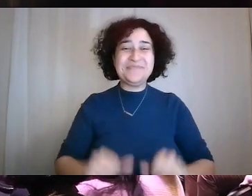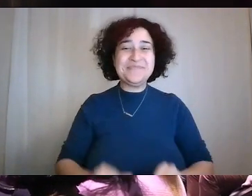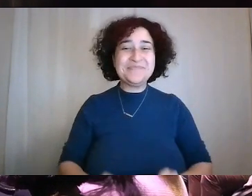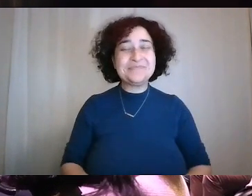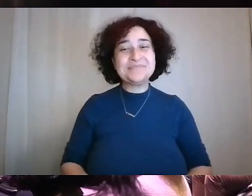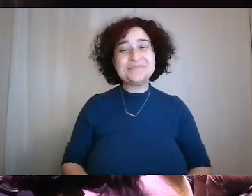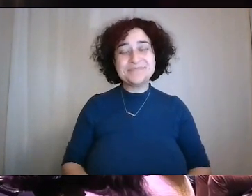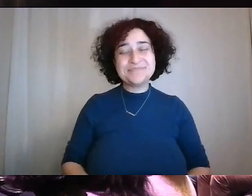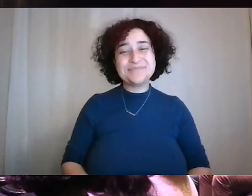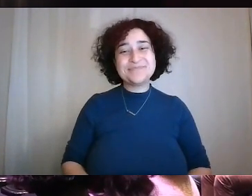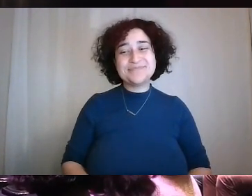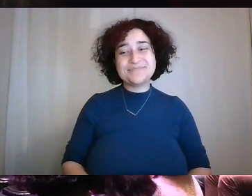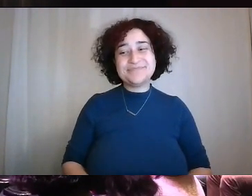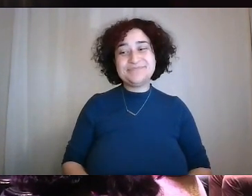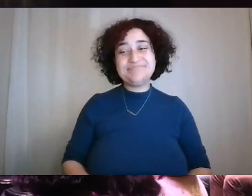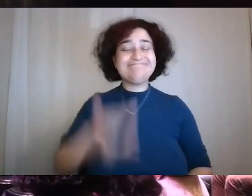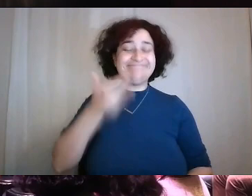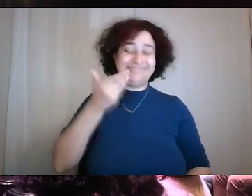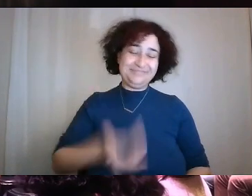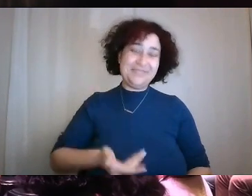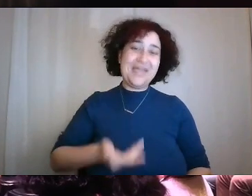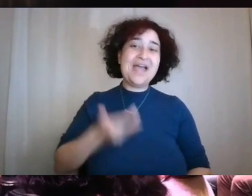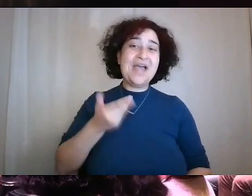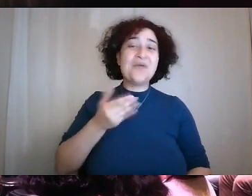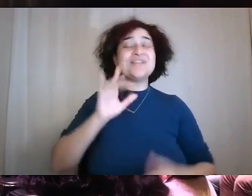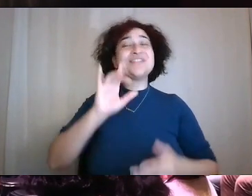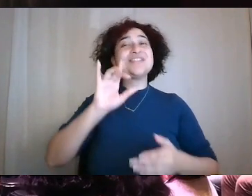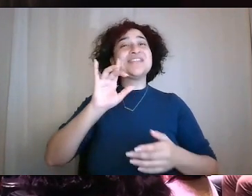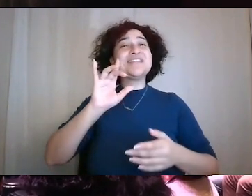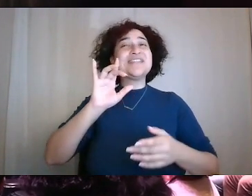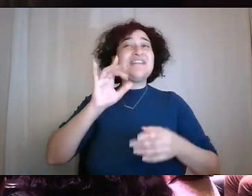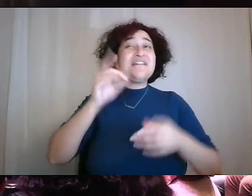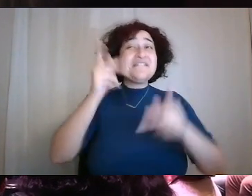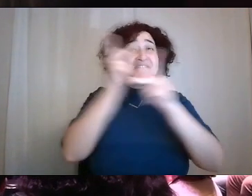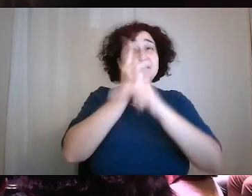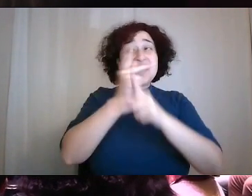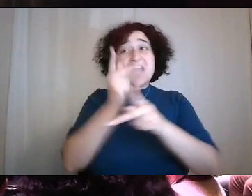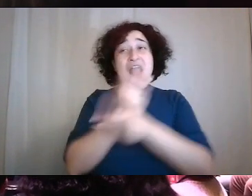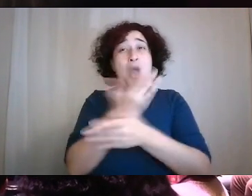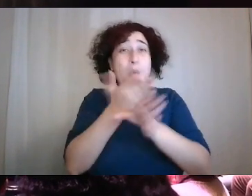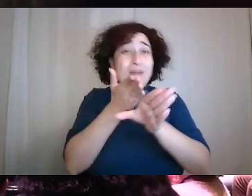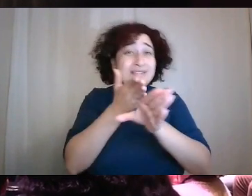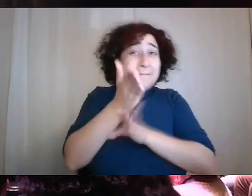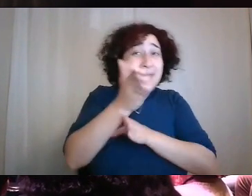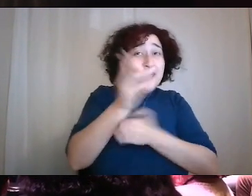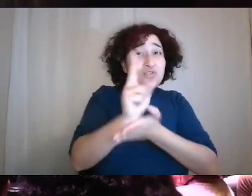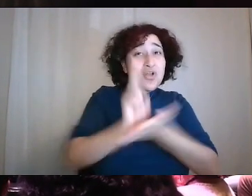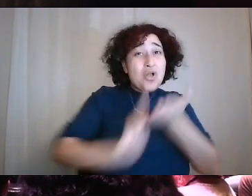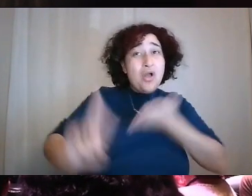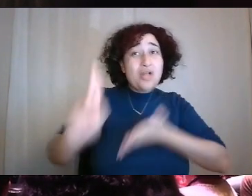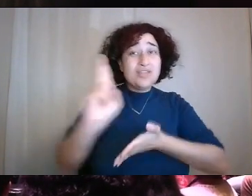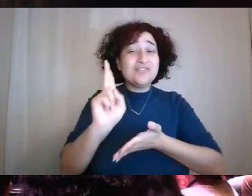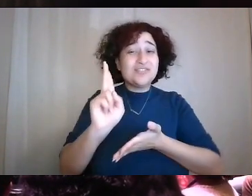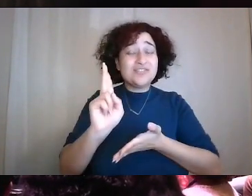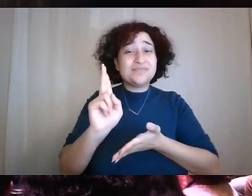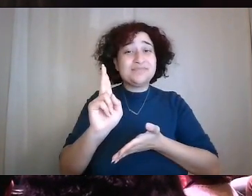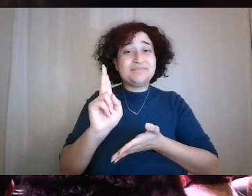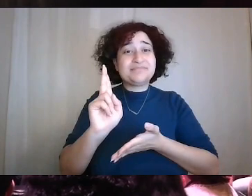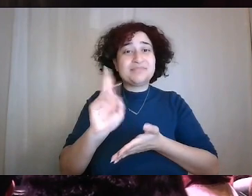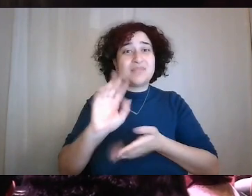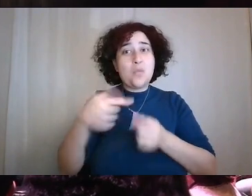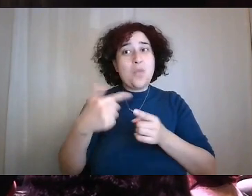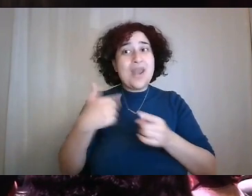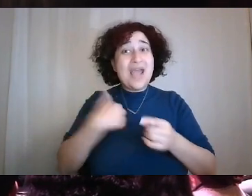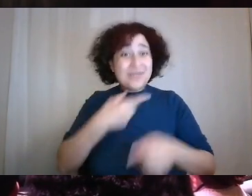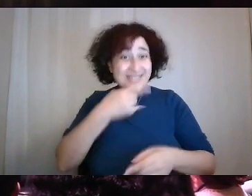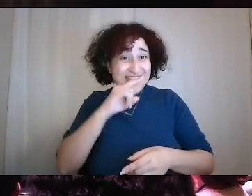I was grappling with what to major in college. And when I was a kid, I told my mom that I